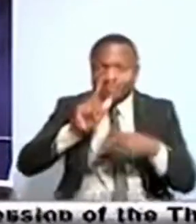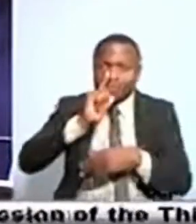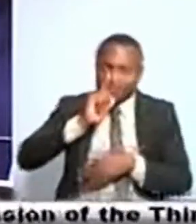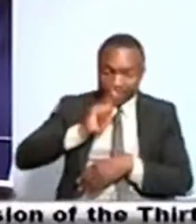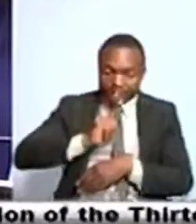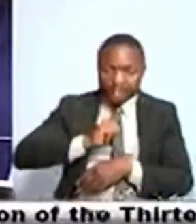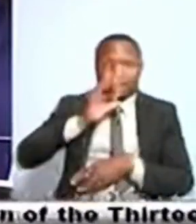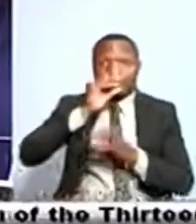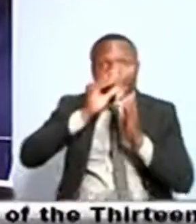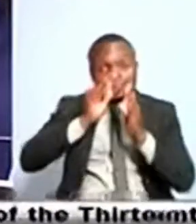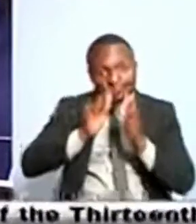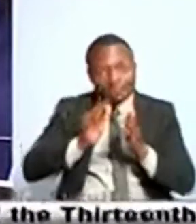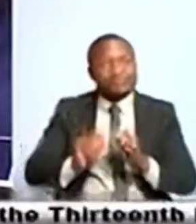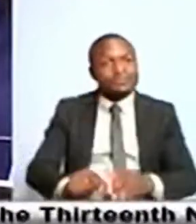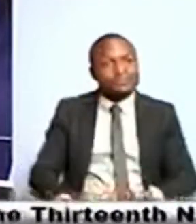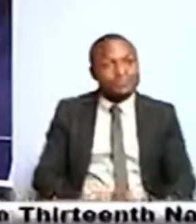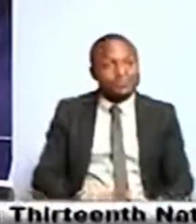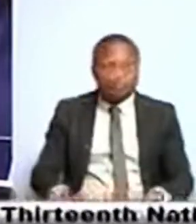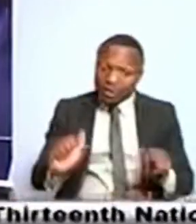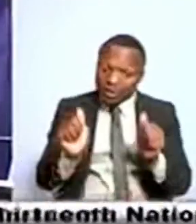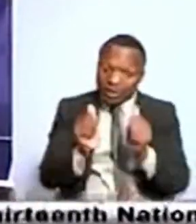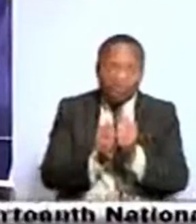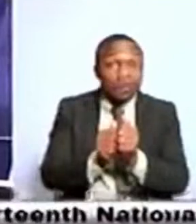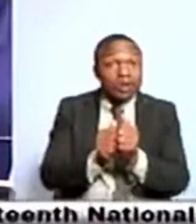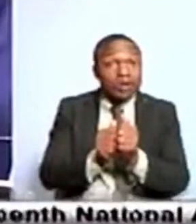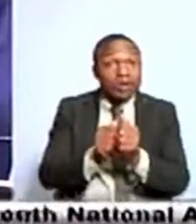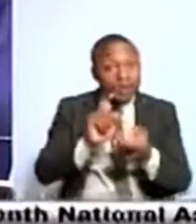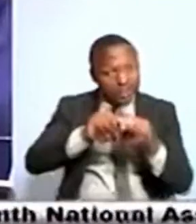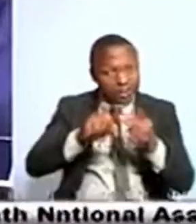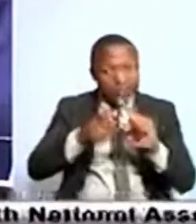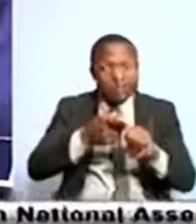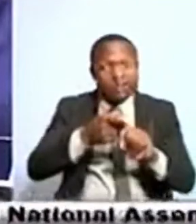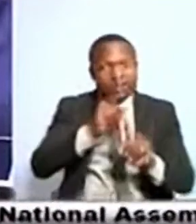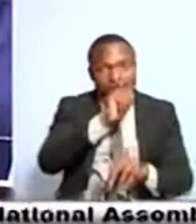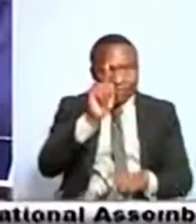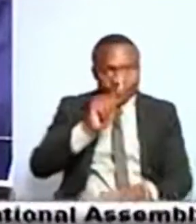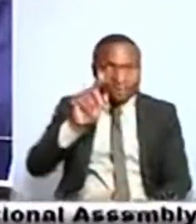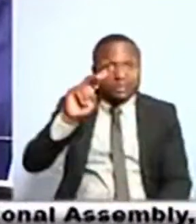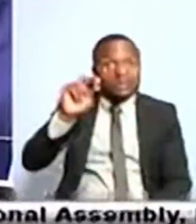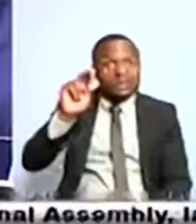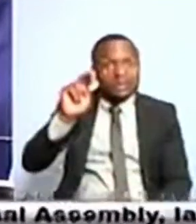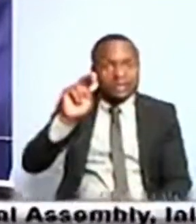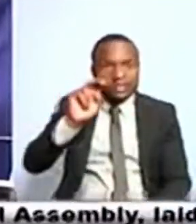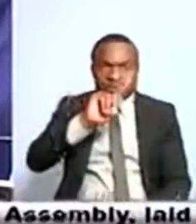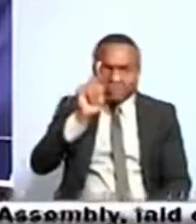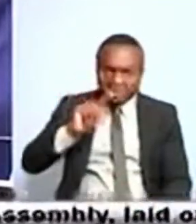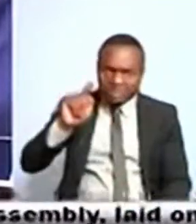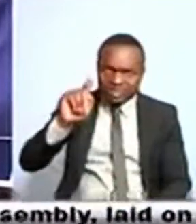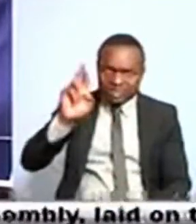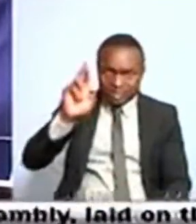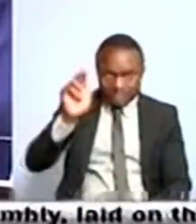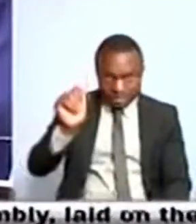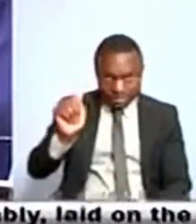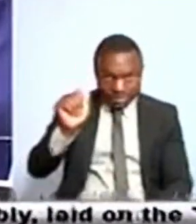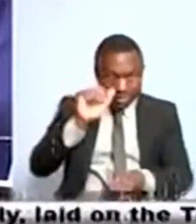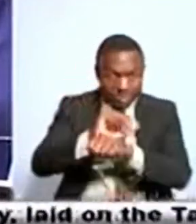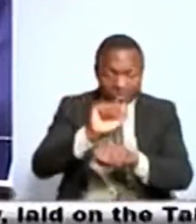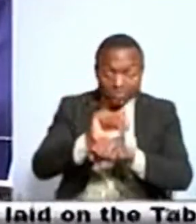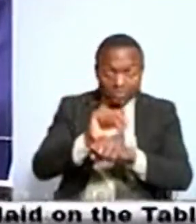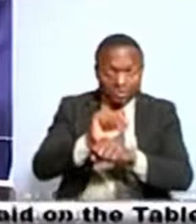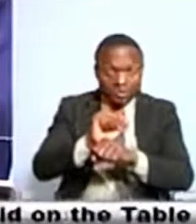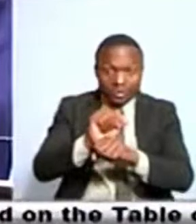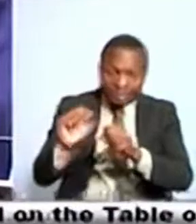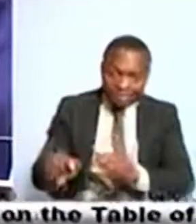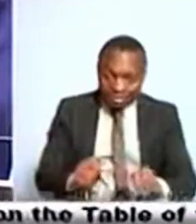Speaker, with the colleagues from ZRA that we went with, working with their equivalent from Rwanda,